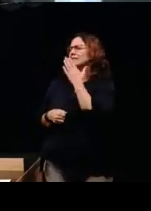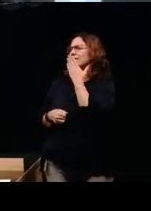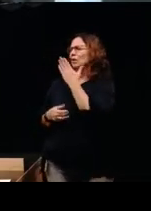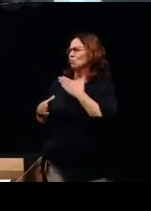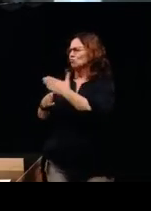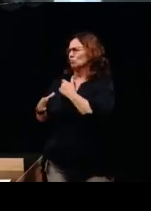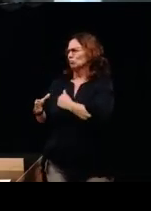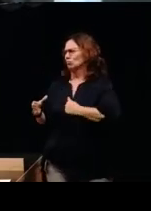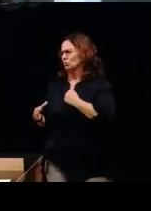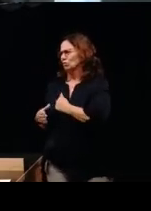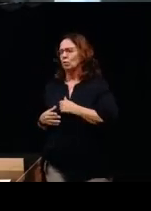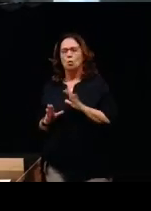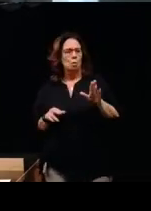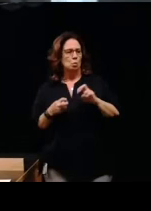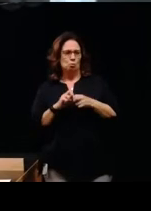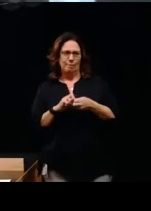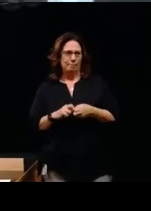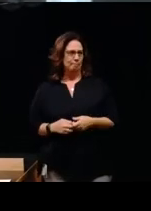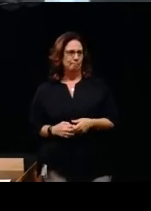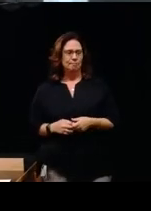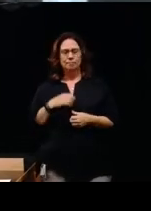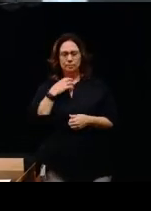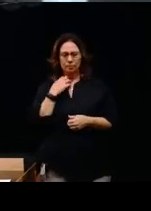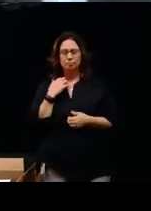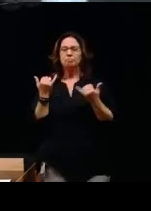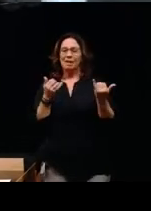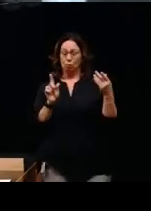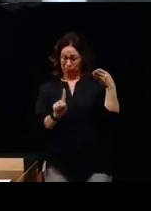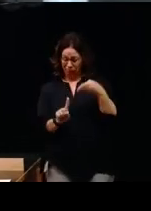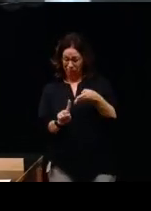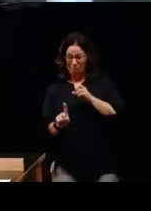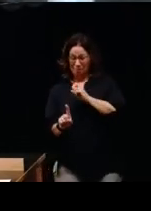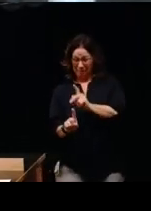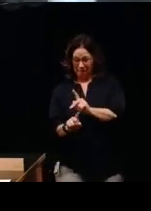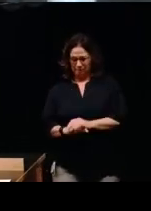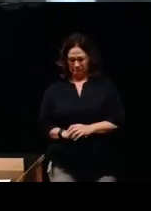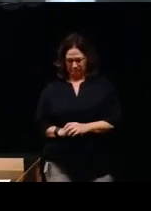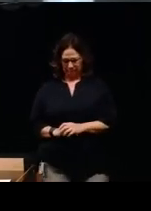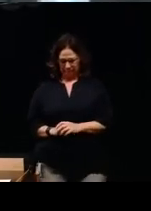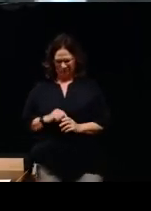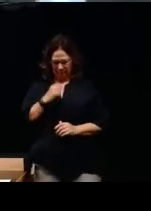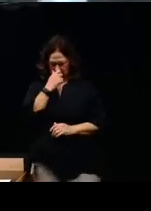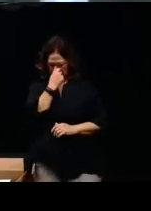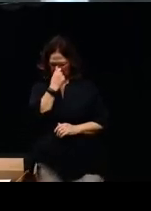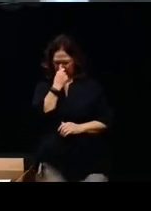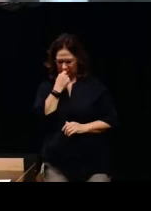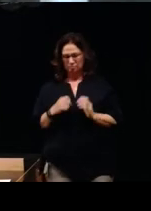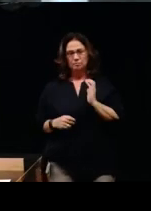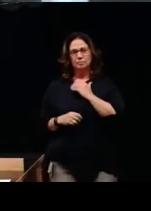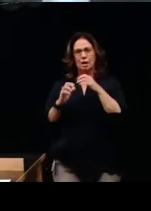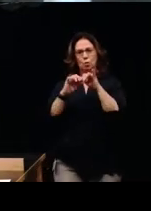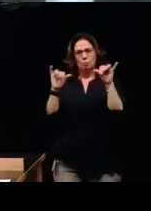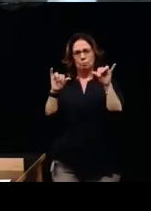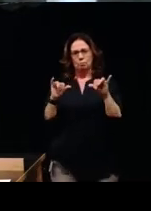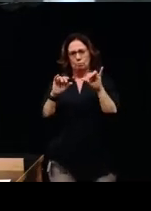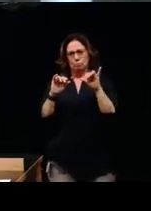for the interruption. No problem. Thank you, Bob. So I want to give you all a bit of the makeup of our program as you keep this